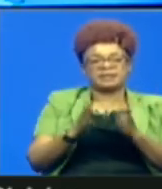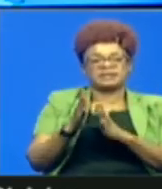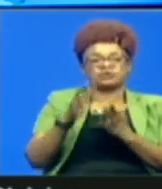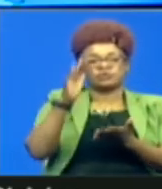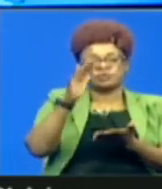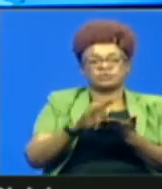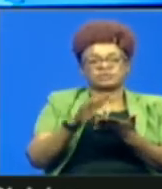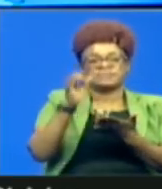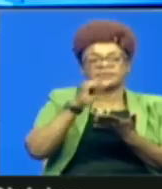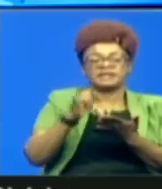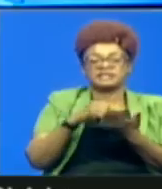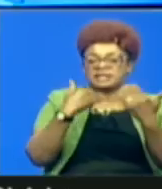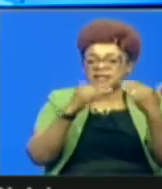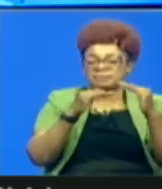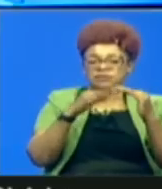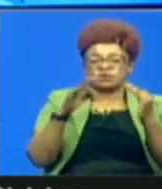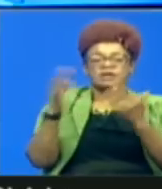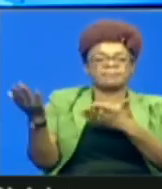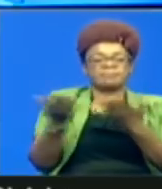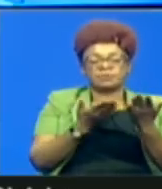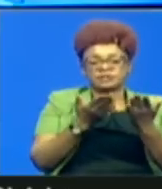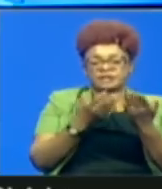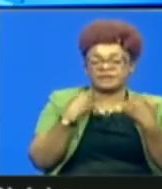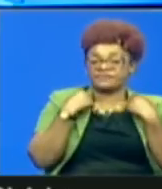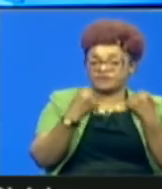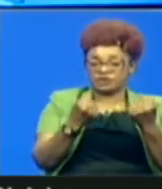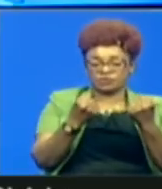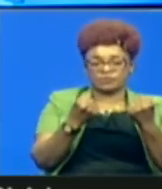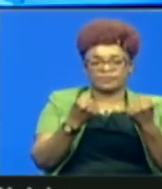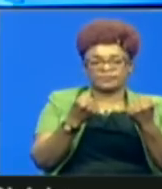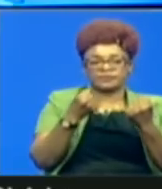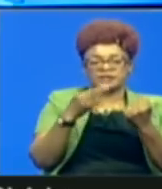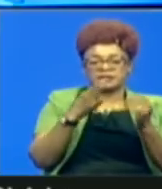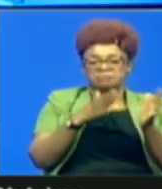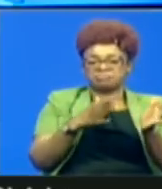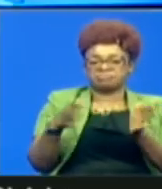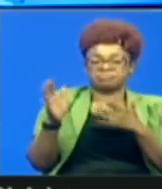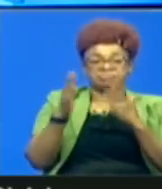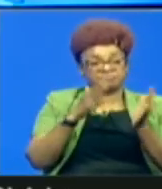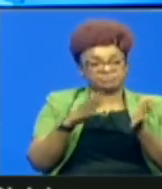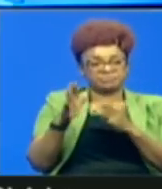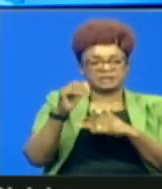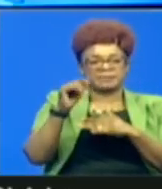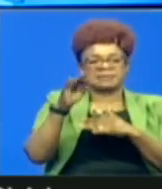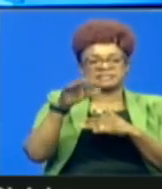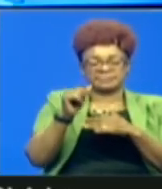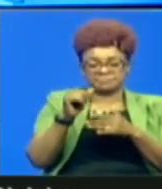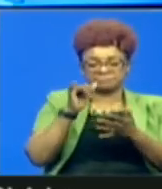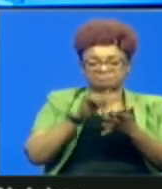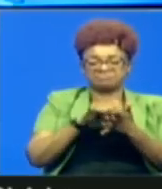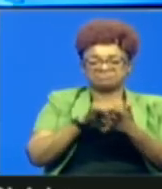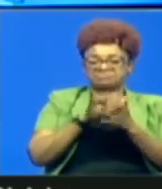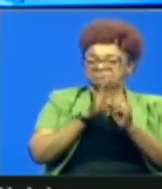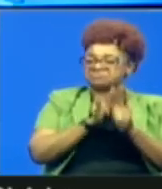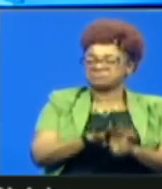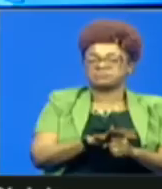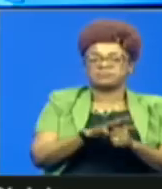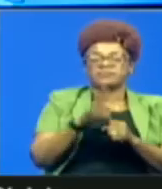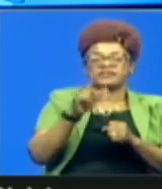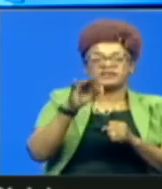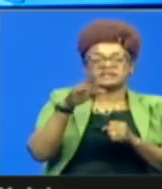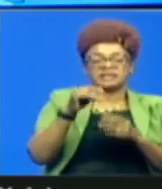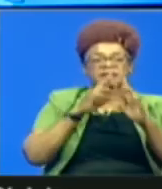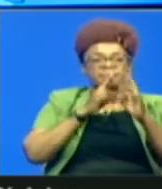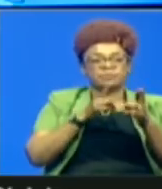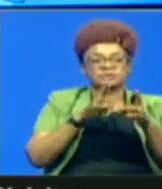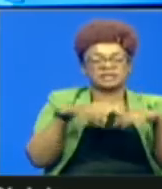the age limit of imported motor vehicles into the country in a phased sequence. KABA terms the move as discriminative. Victor Kiprop now reports